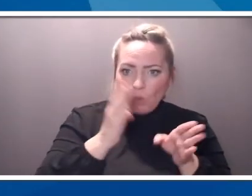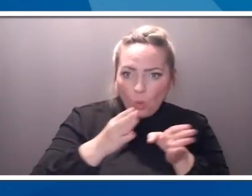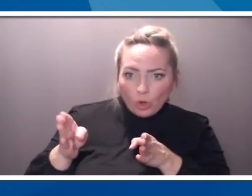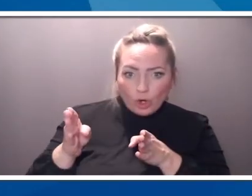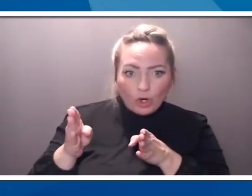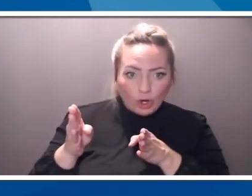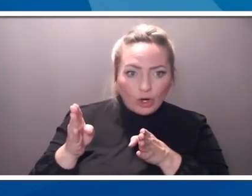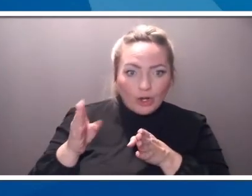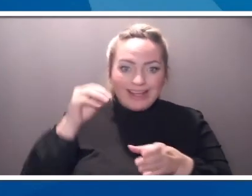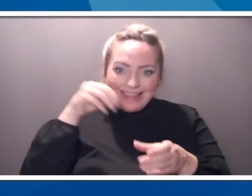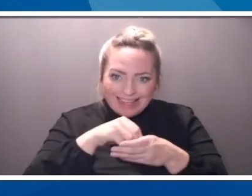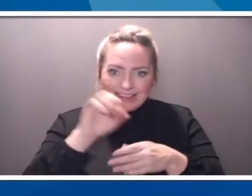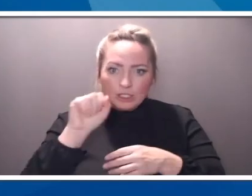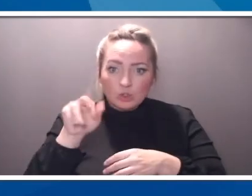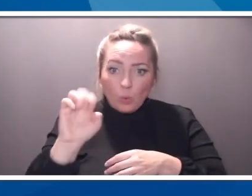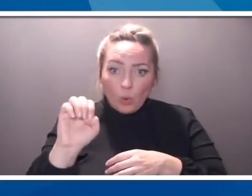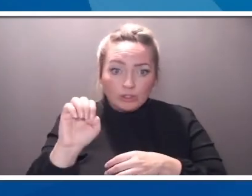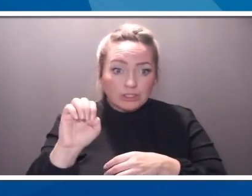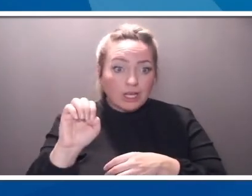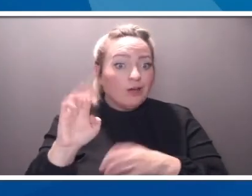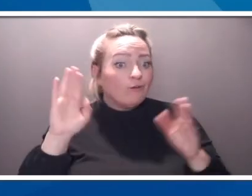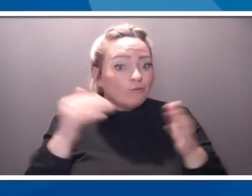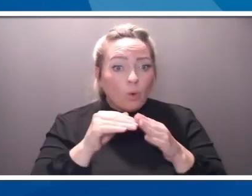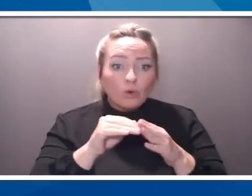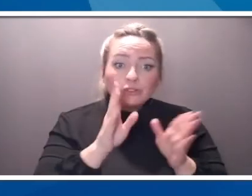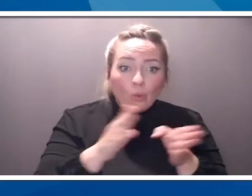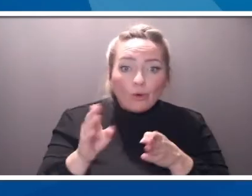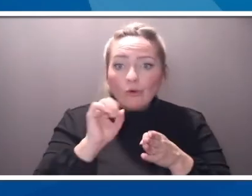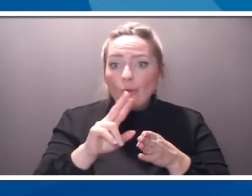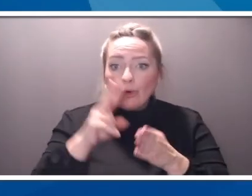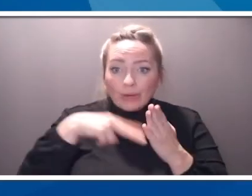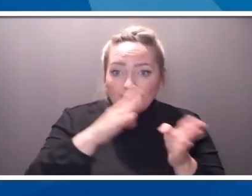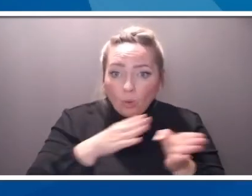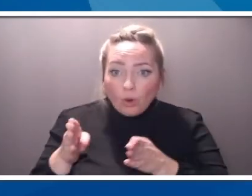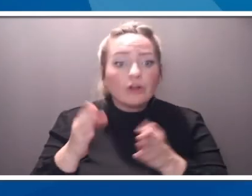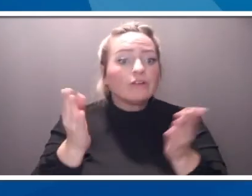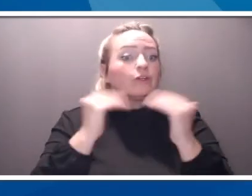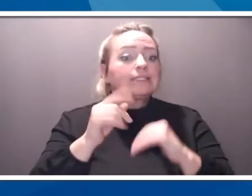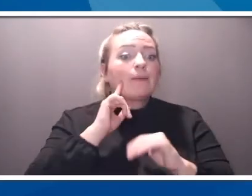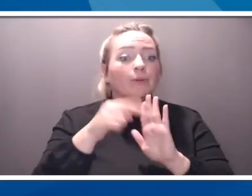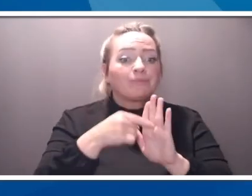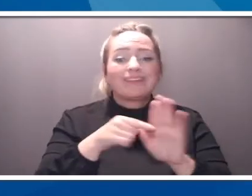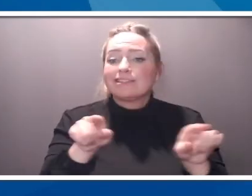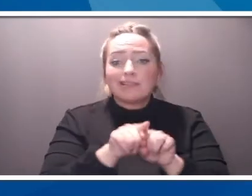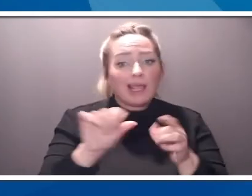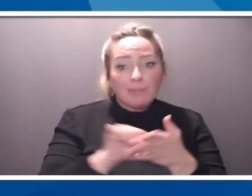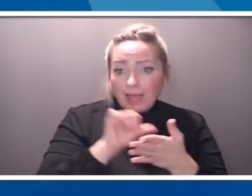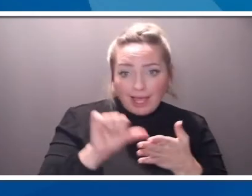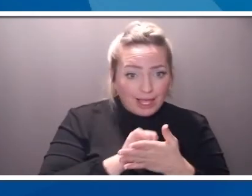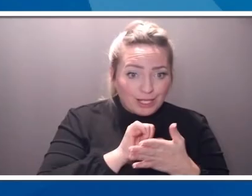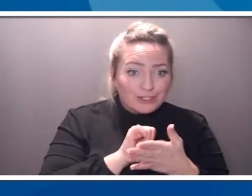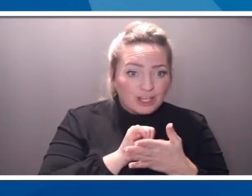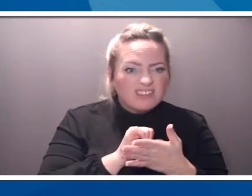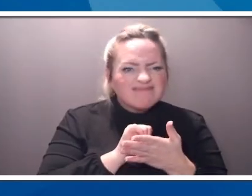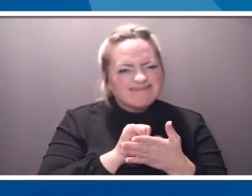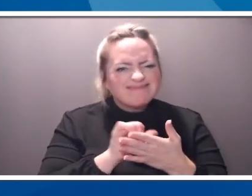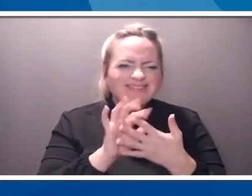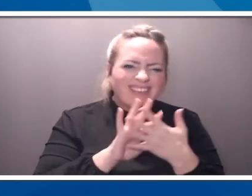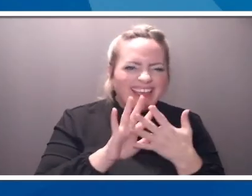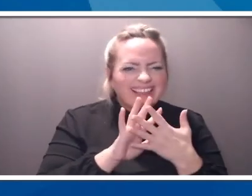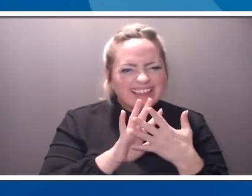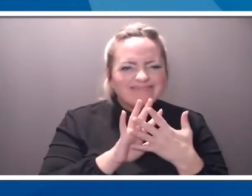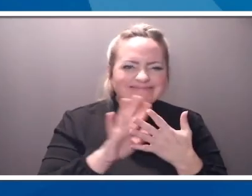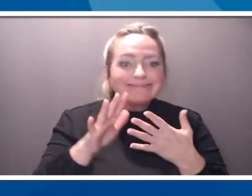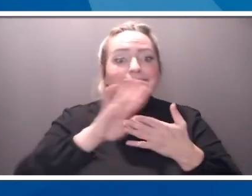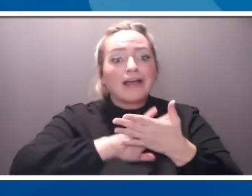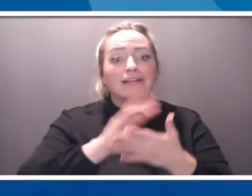about the relative order effectively in the source, so your focus order or reading order. So I've got an example here, the same page, it's